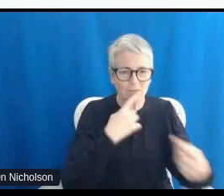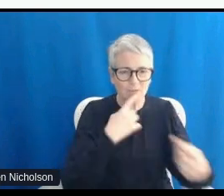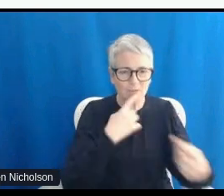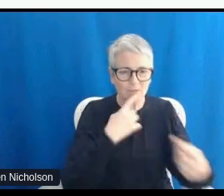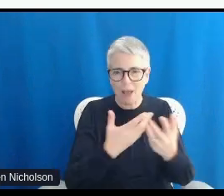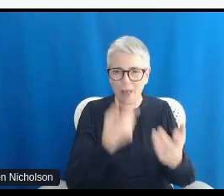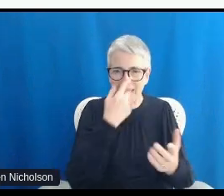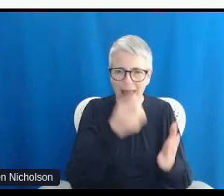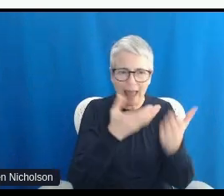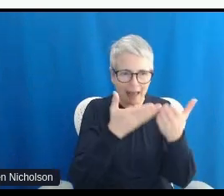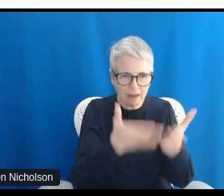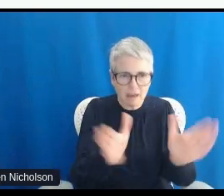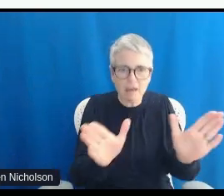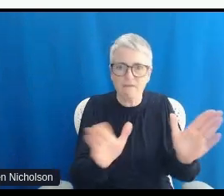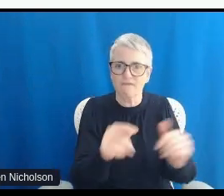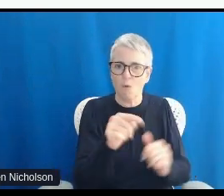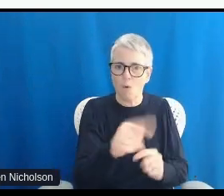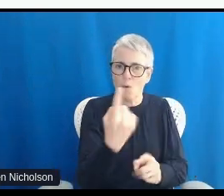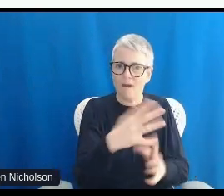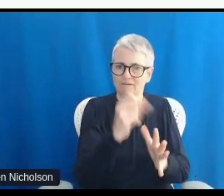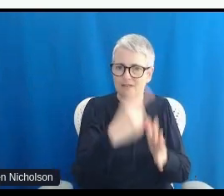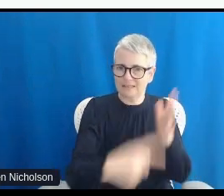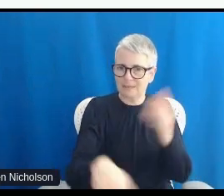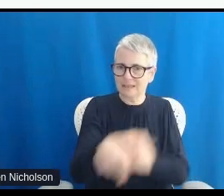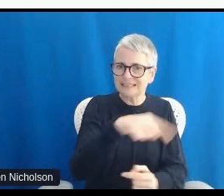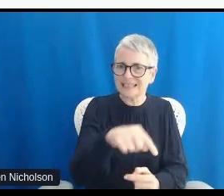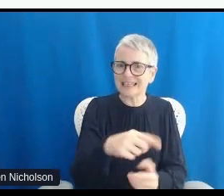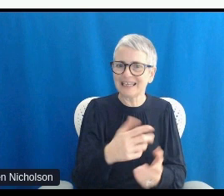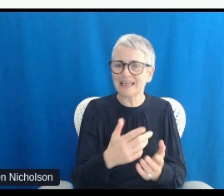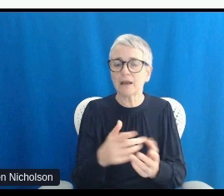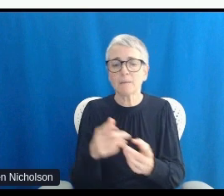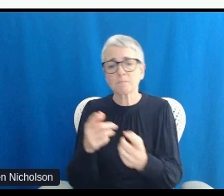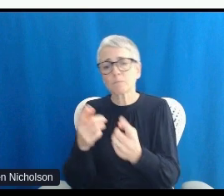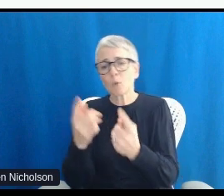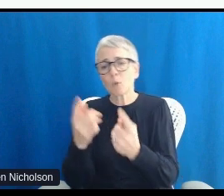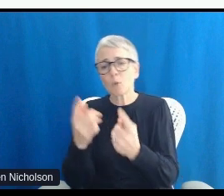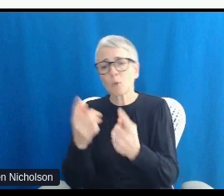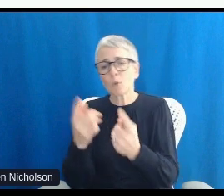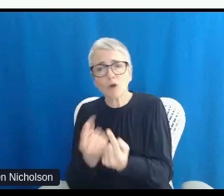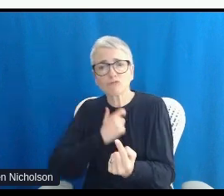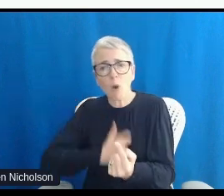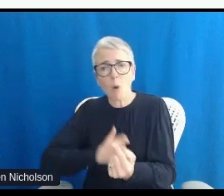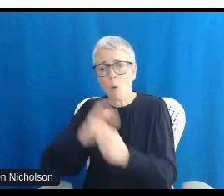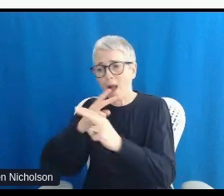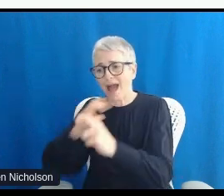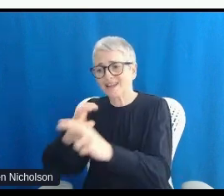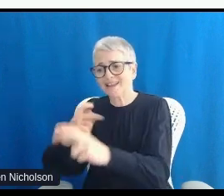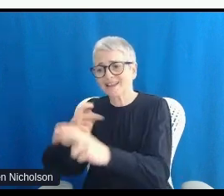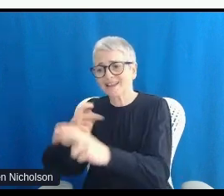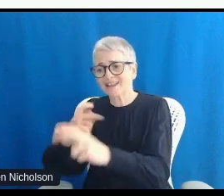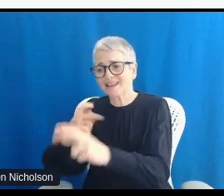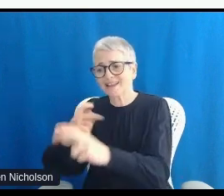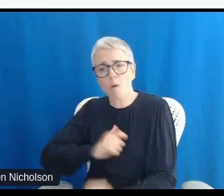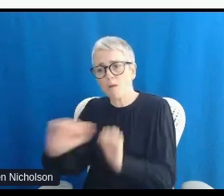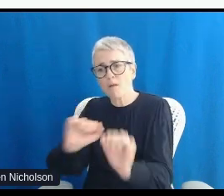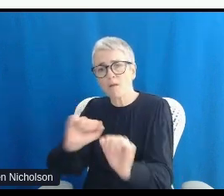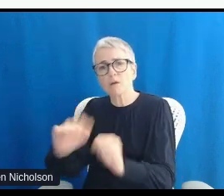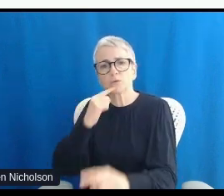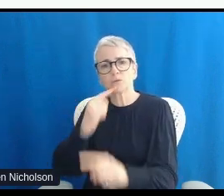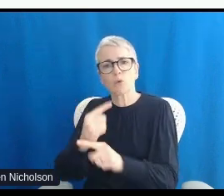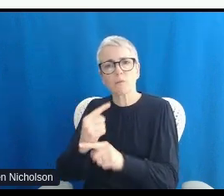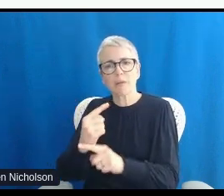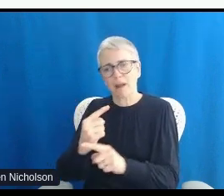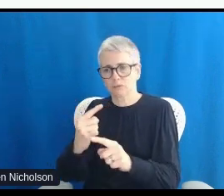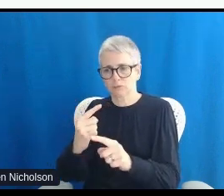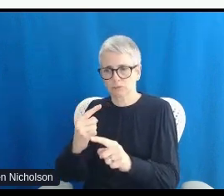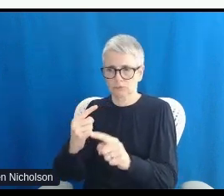For people who are in more product roles or analyst roles, we talk about defect prioritization